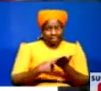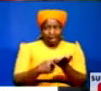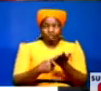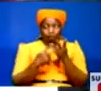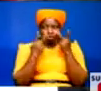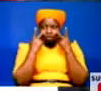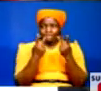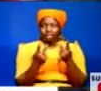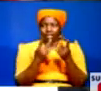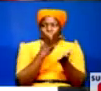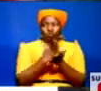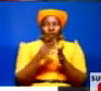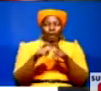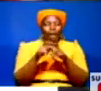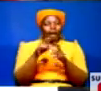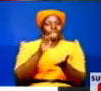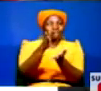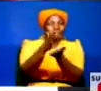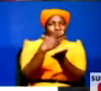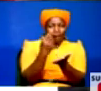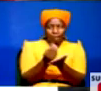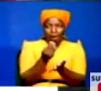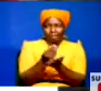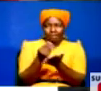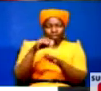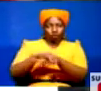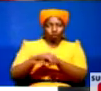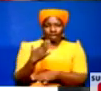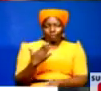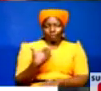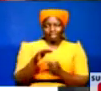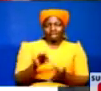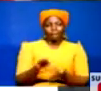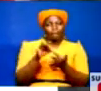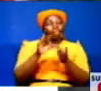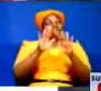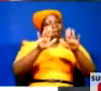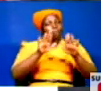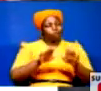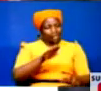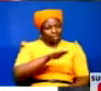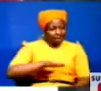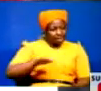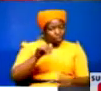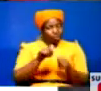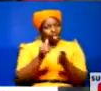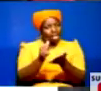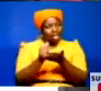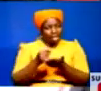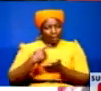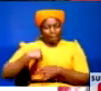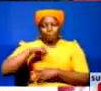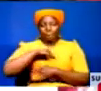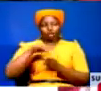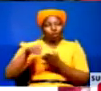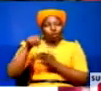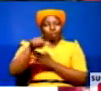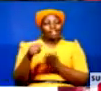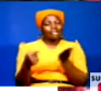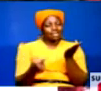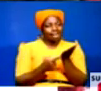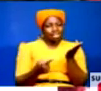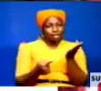a significant amount is restored, especially the critical ones that enables us to build the digital